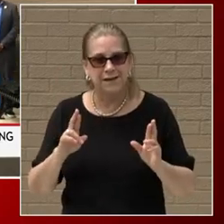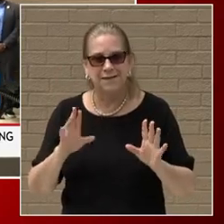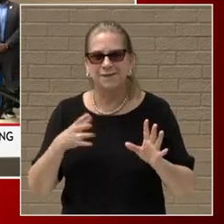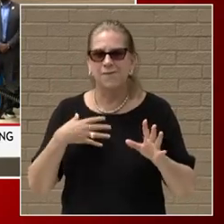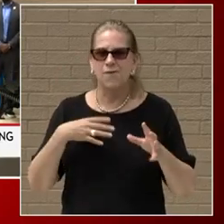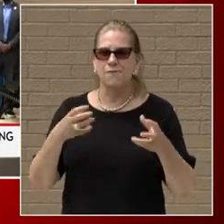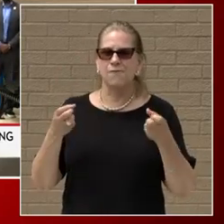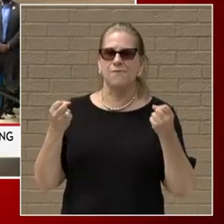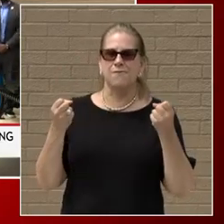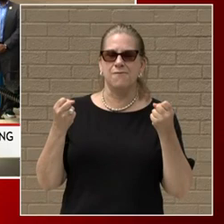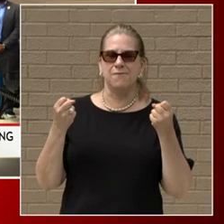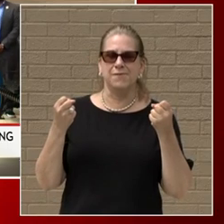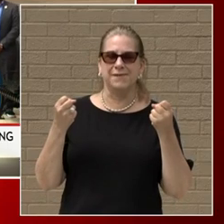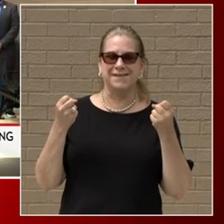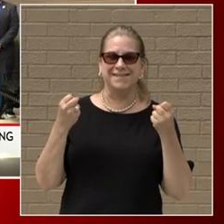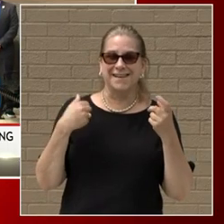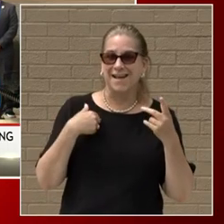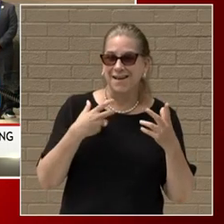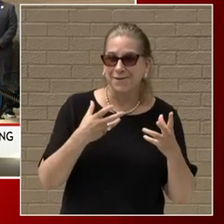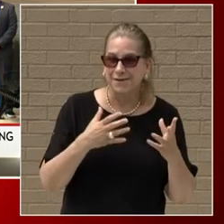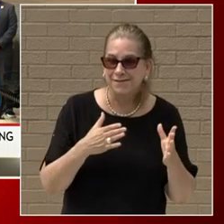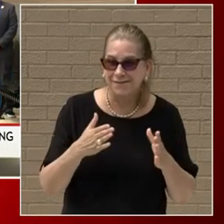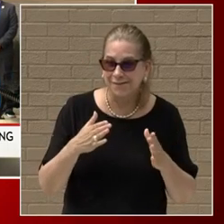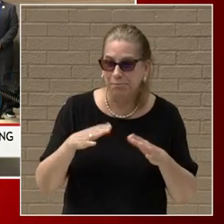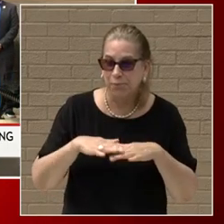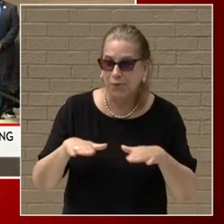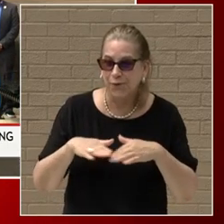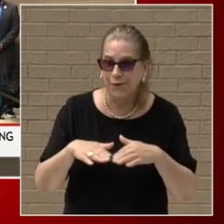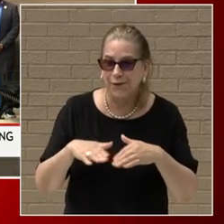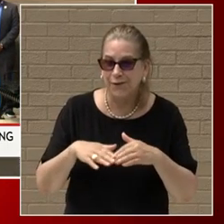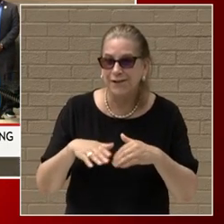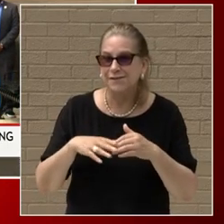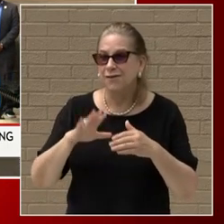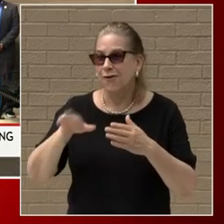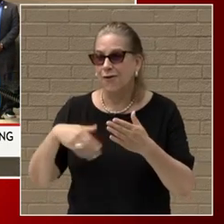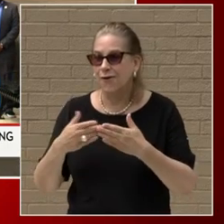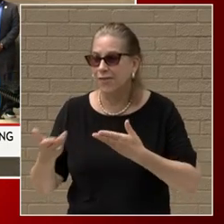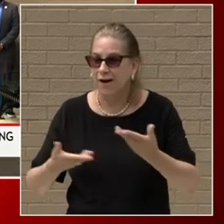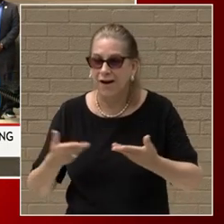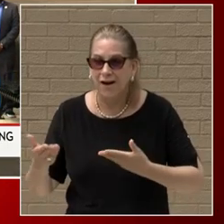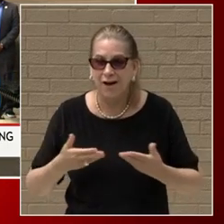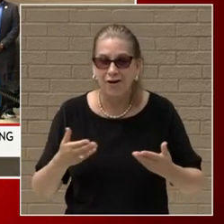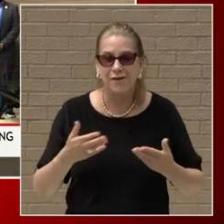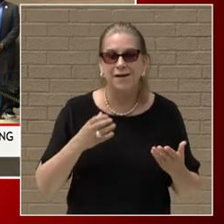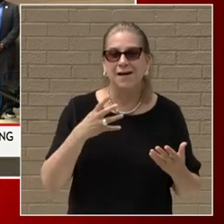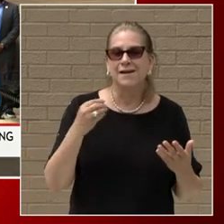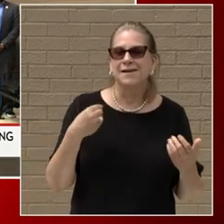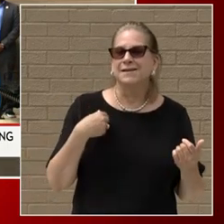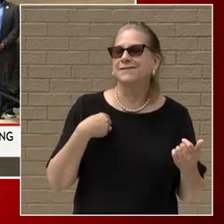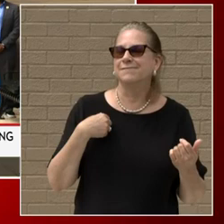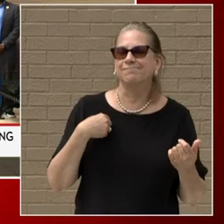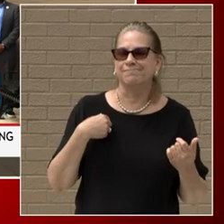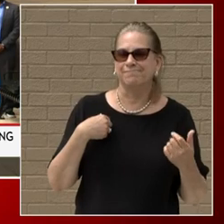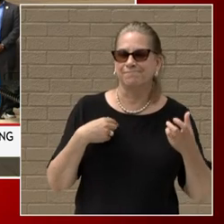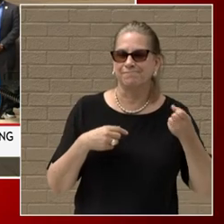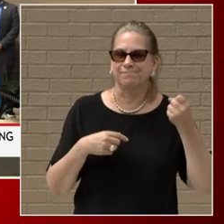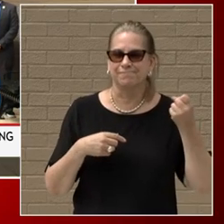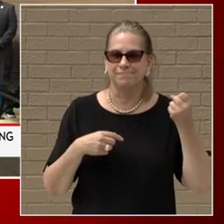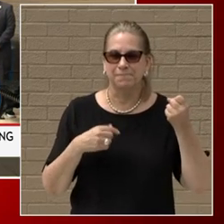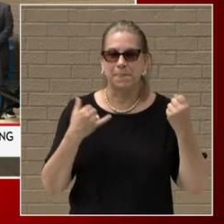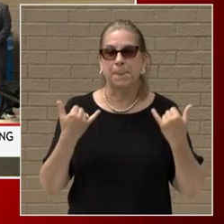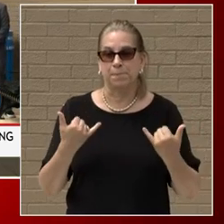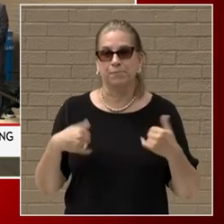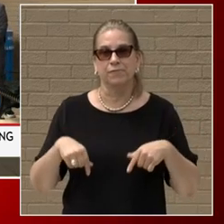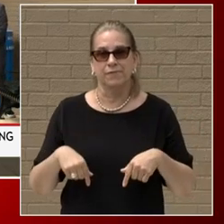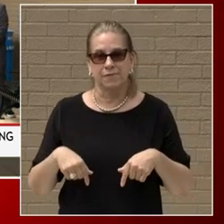out, prepared all the pools, did all the hiring preps, and we were prepared to open them.